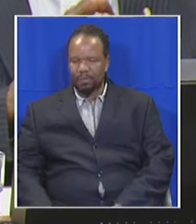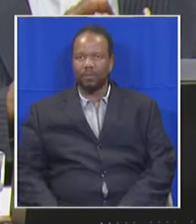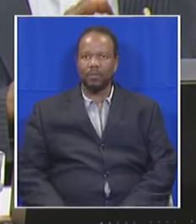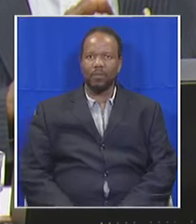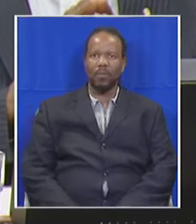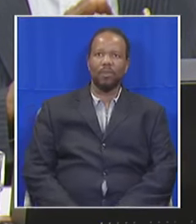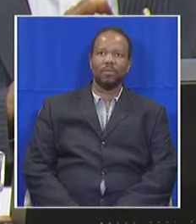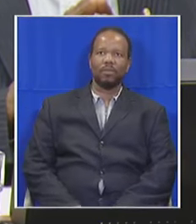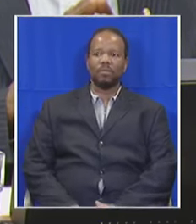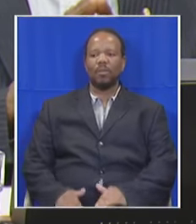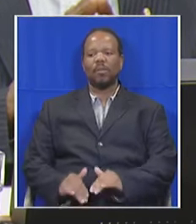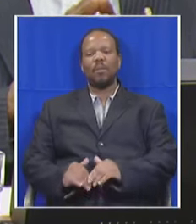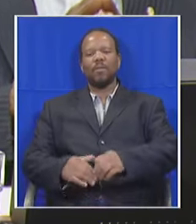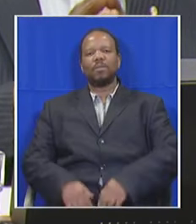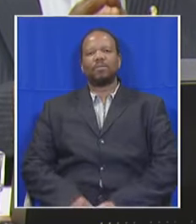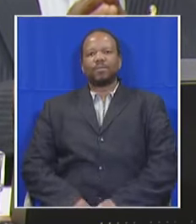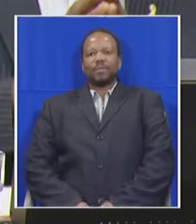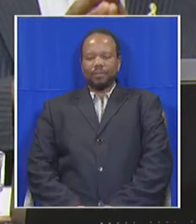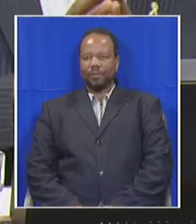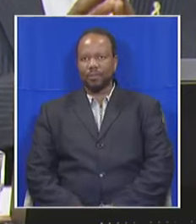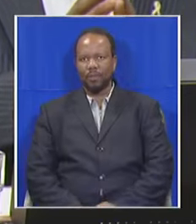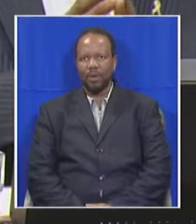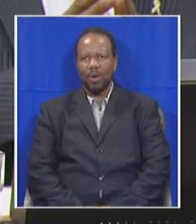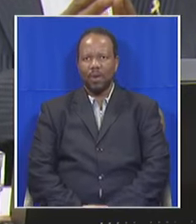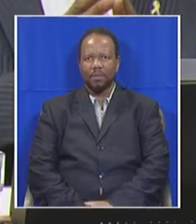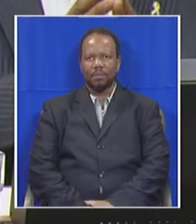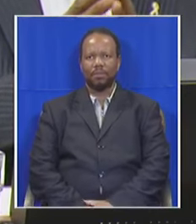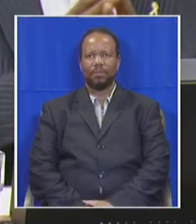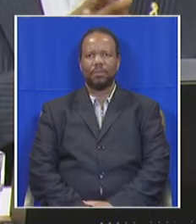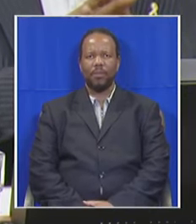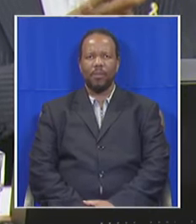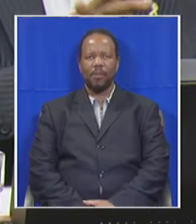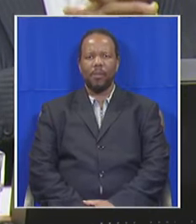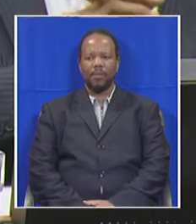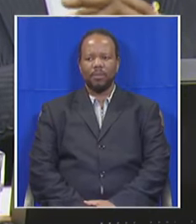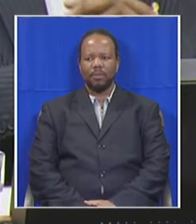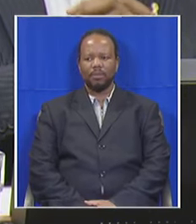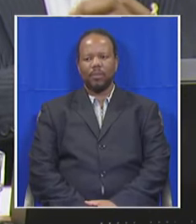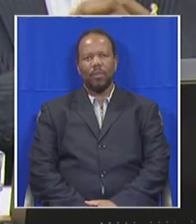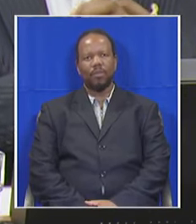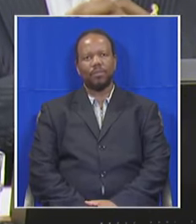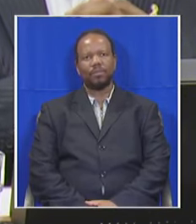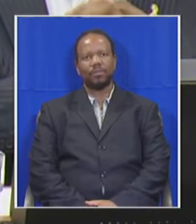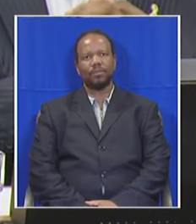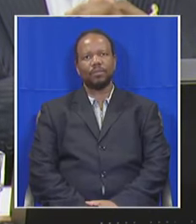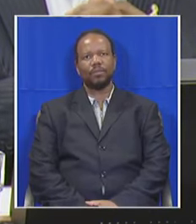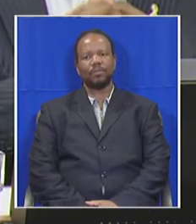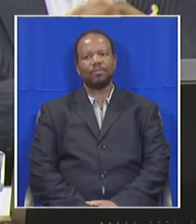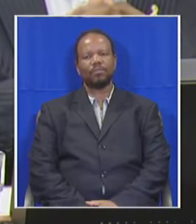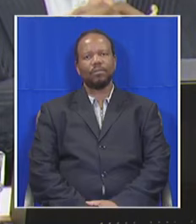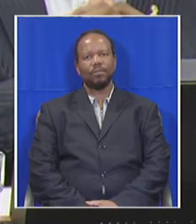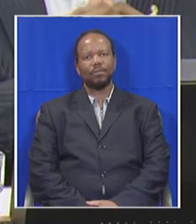between 1960 and 1989 and buried as paupers in cemeteries around